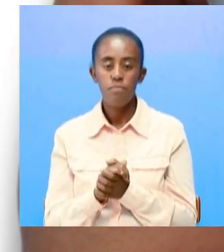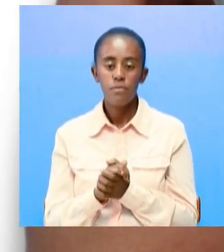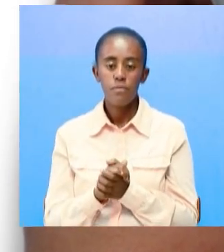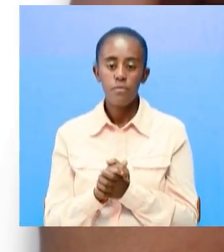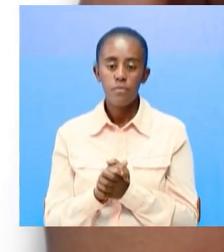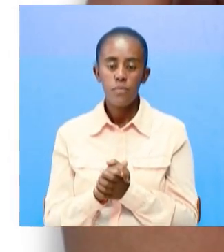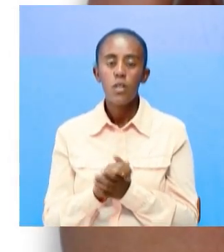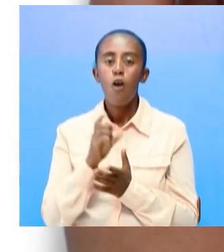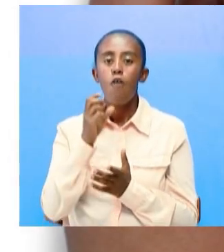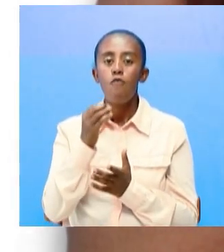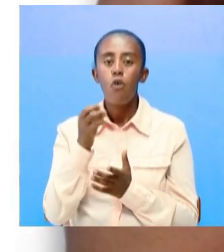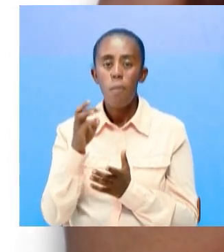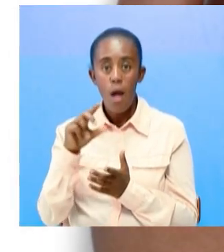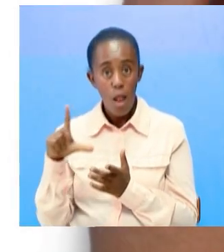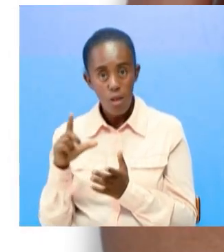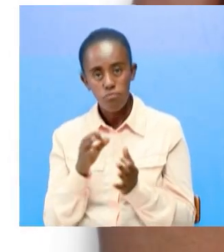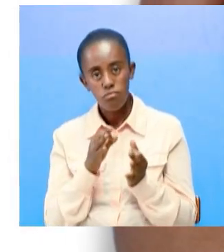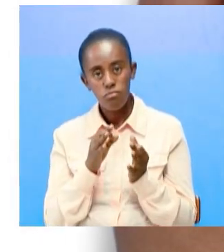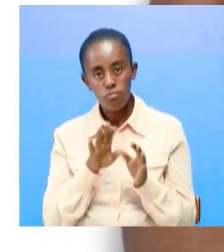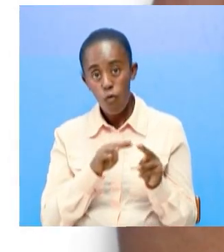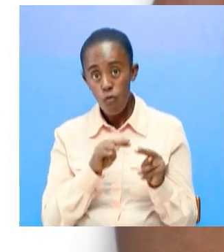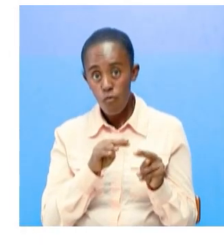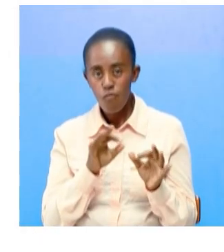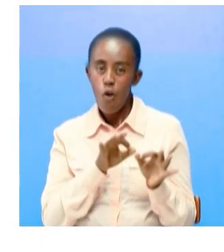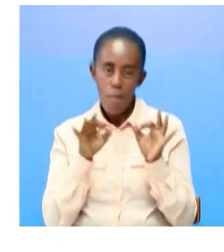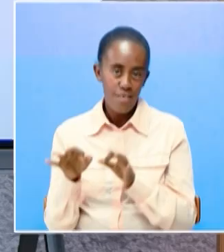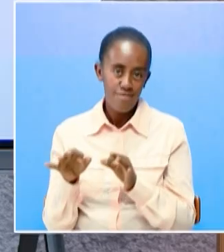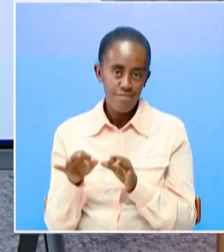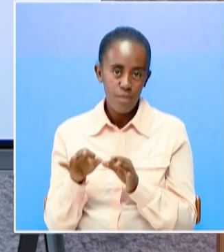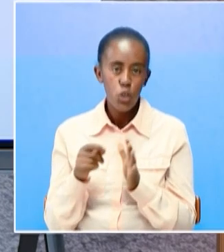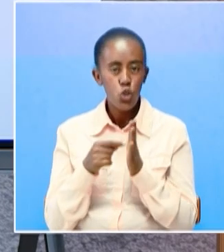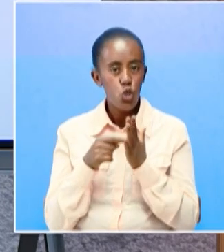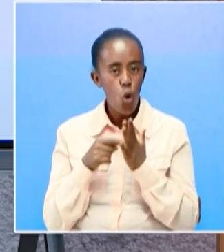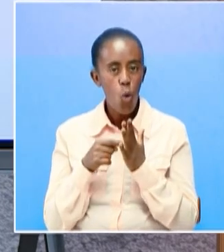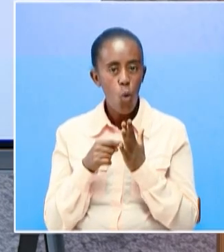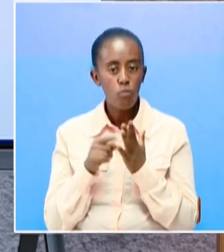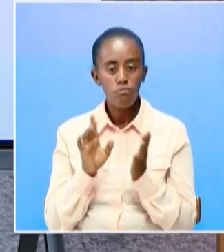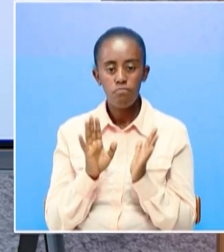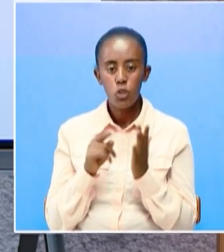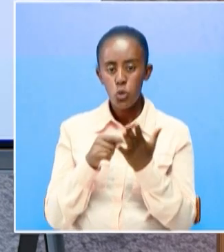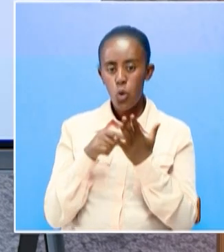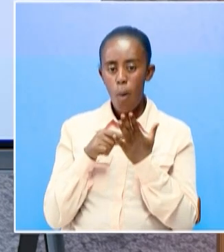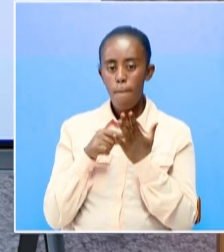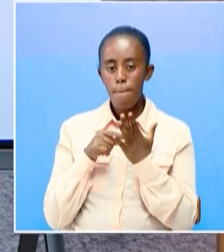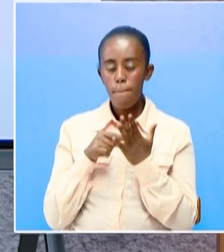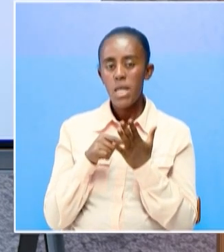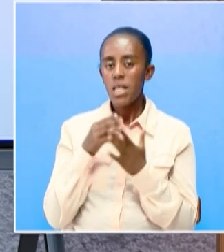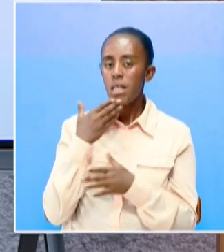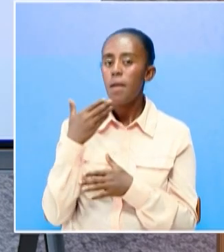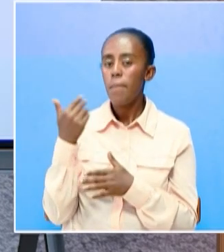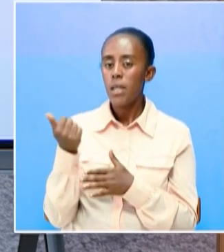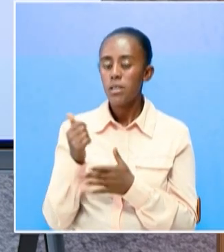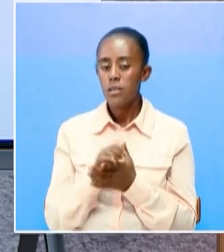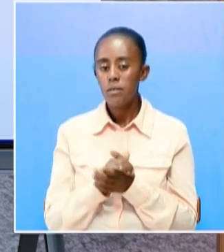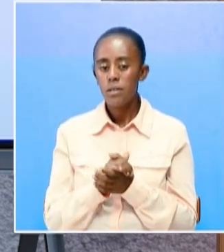Formal ways of asking the direction. What about show me here? Show me the best. Me should be